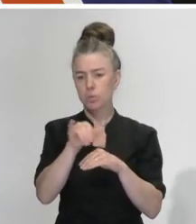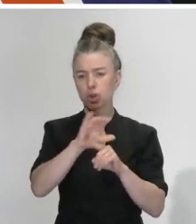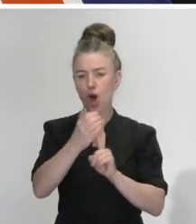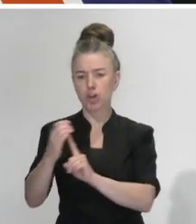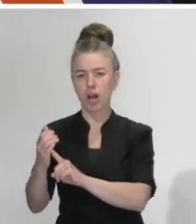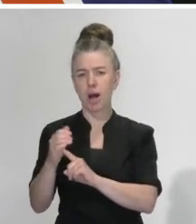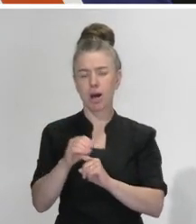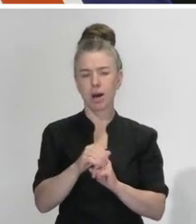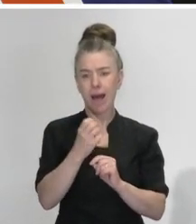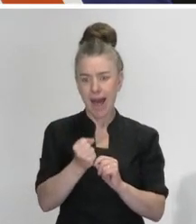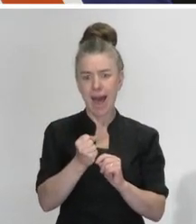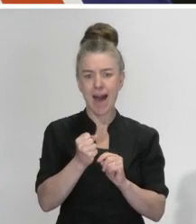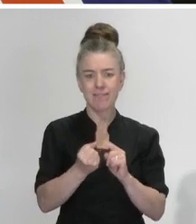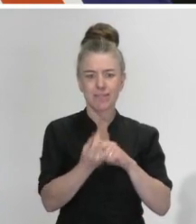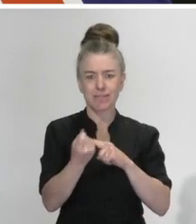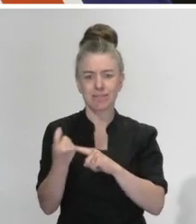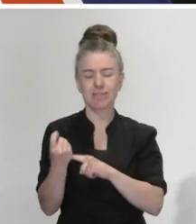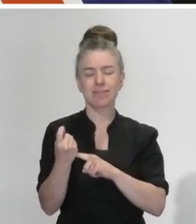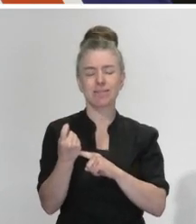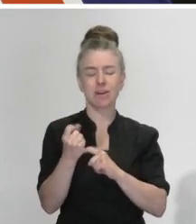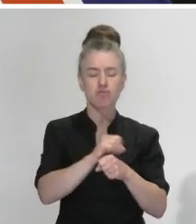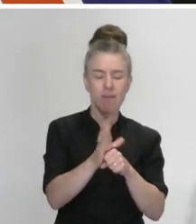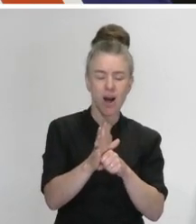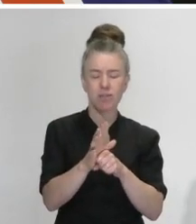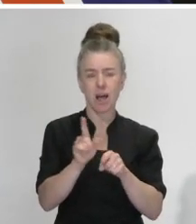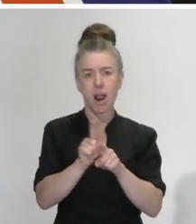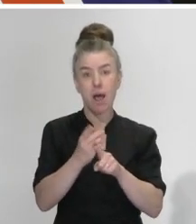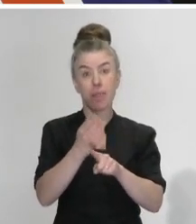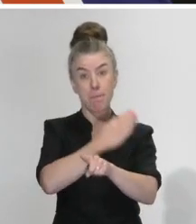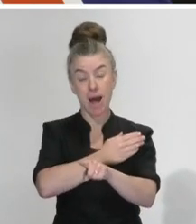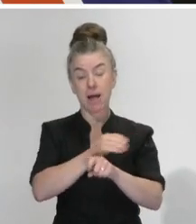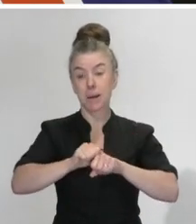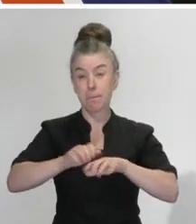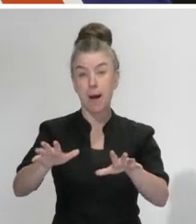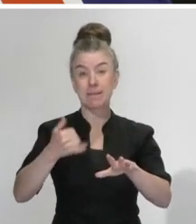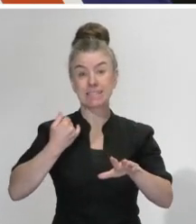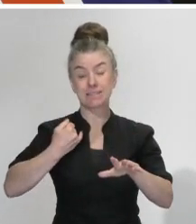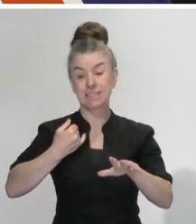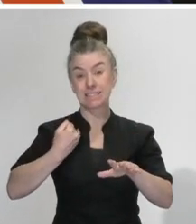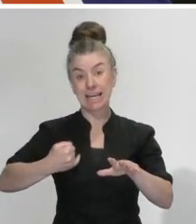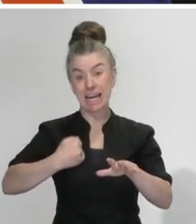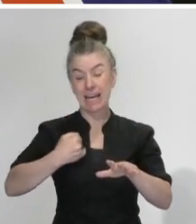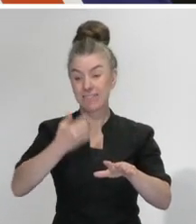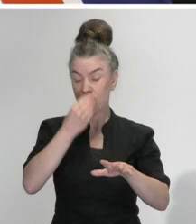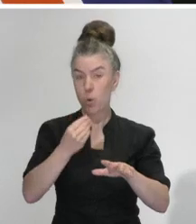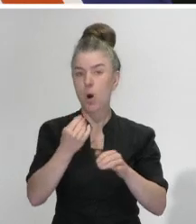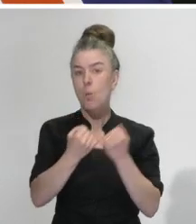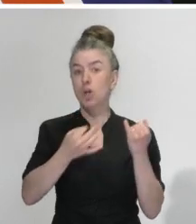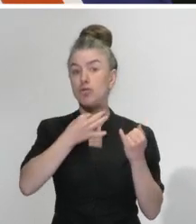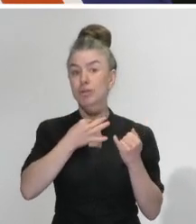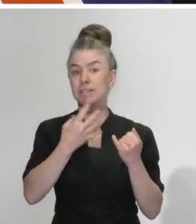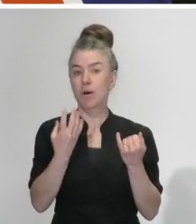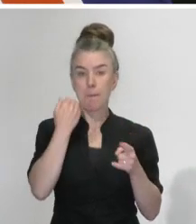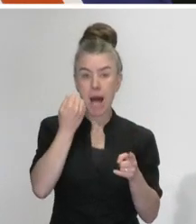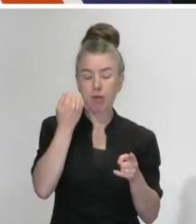previous pandemics and situations like this that Māori and also other populations like Pacific tend to be at higher risk of poor